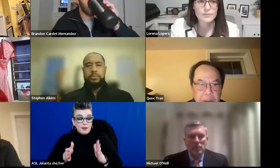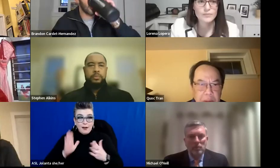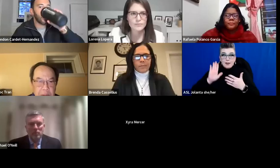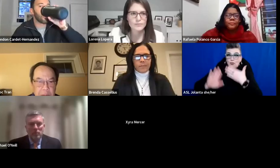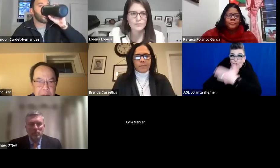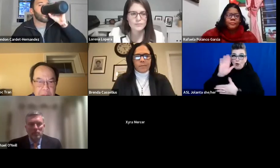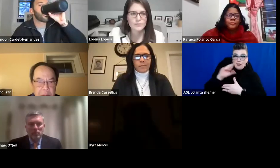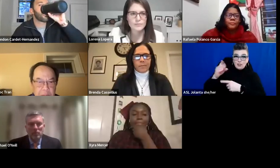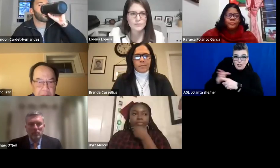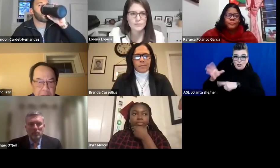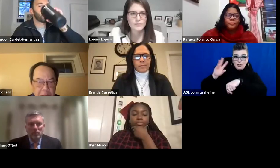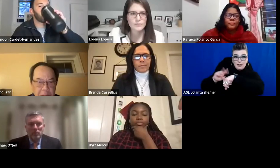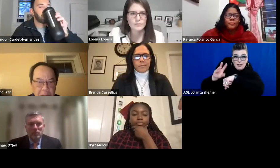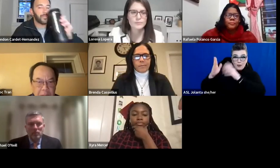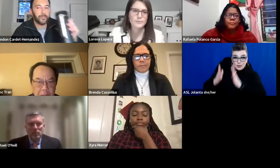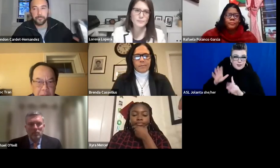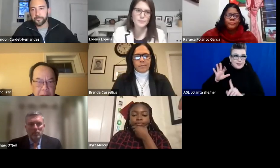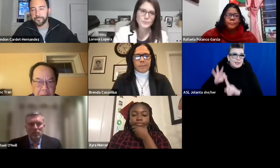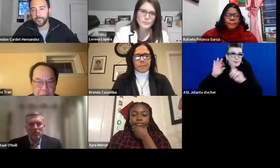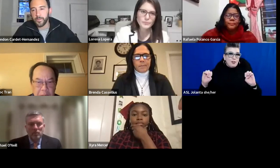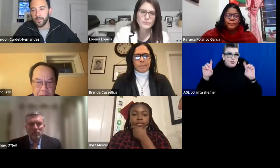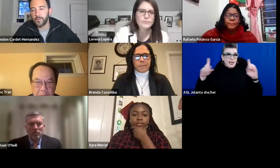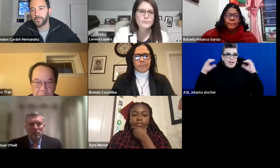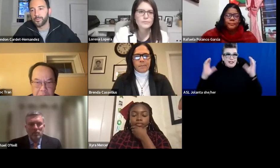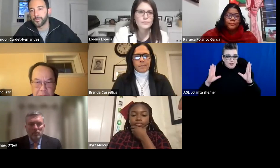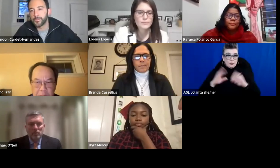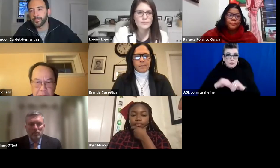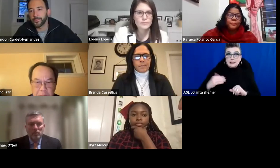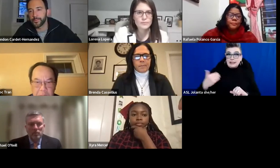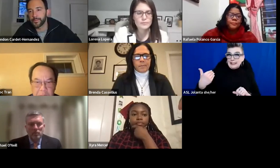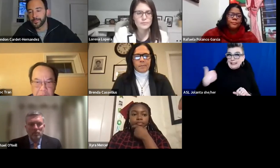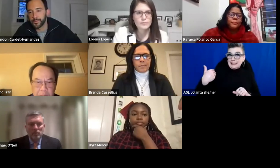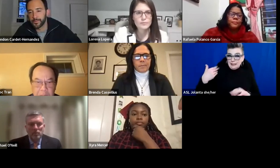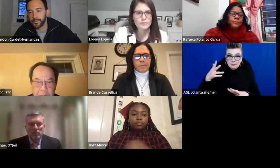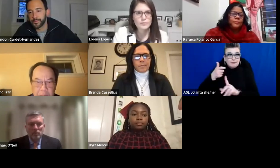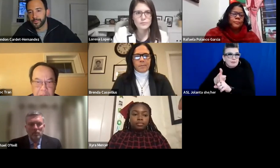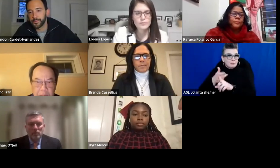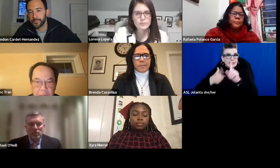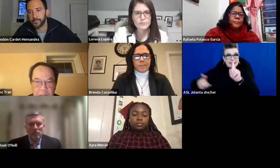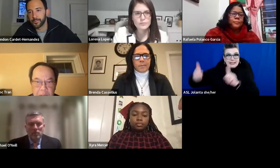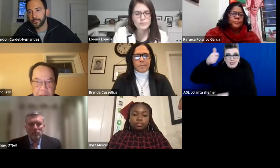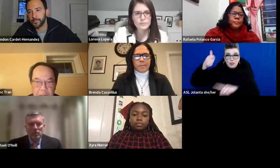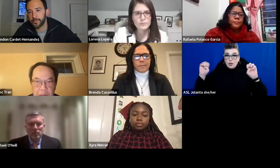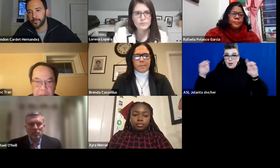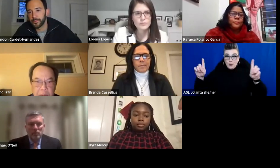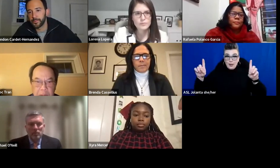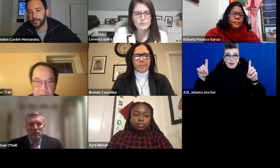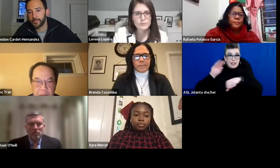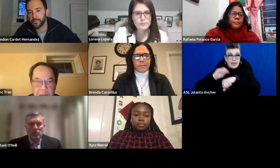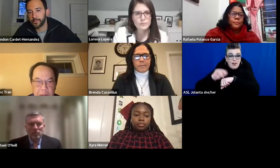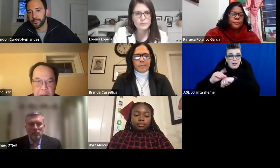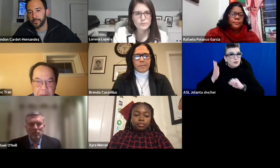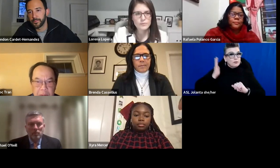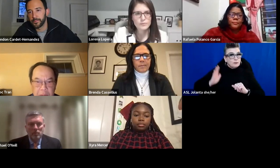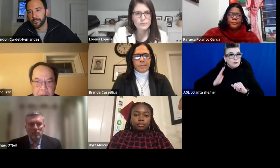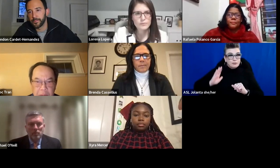education teacher most recently he served as the senior education advisor to former new york mayor